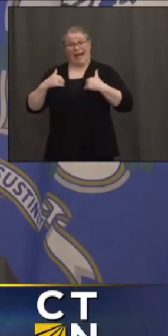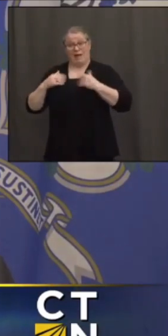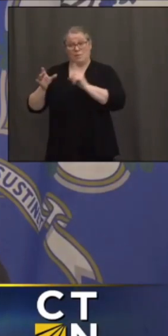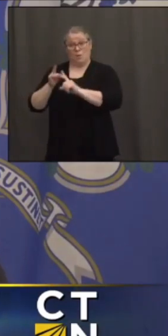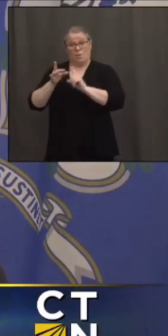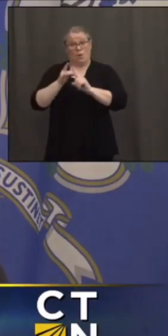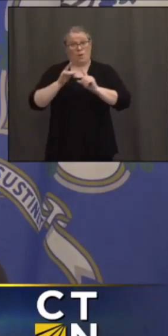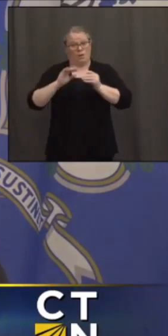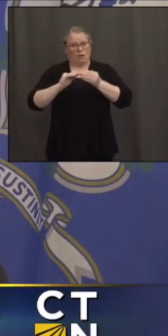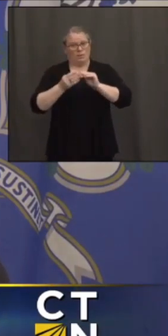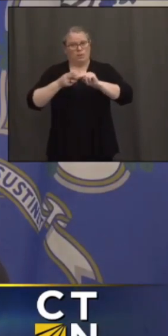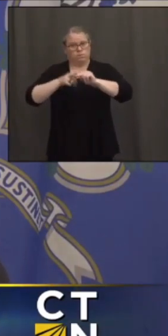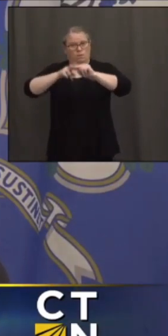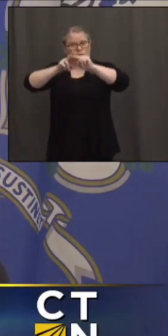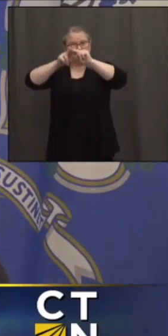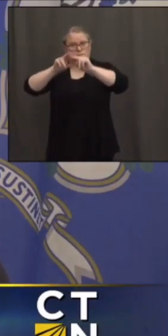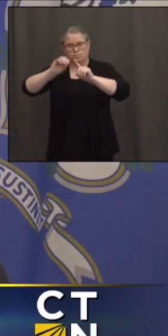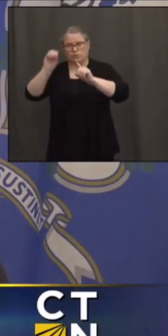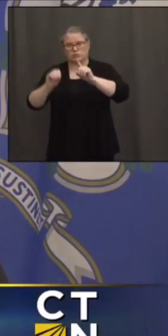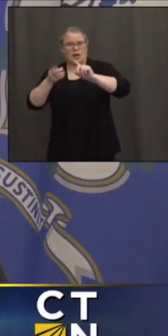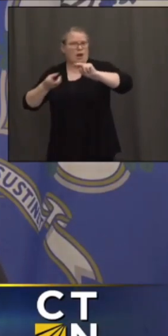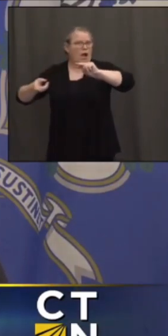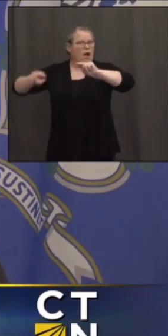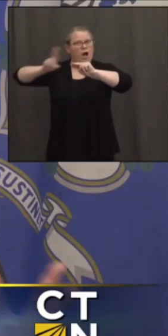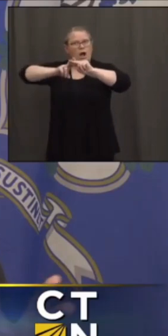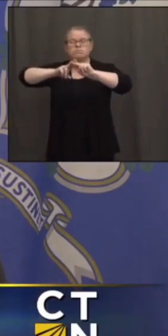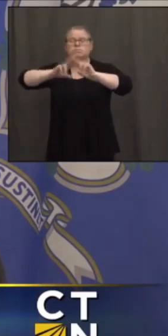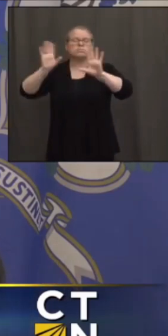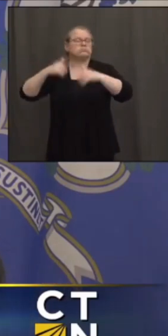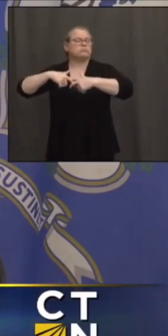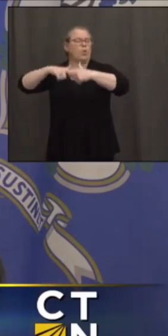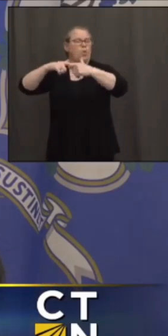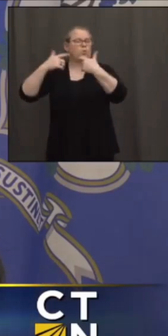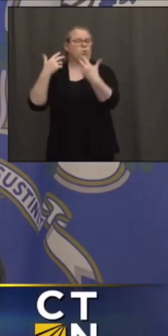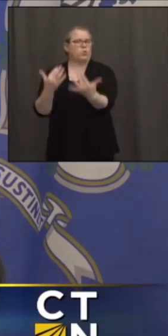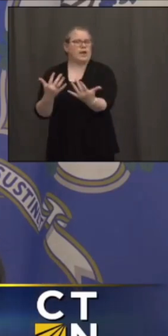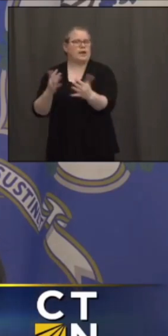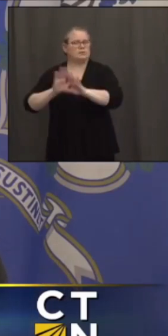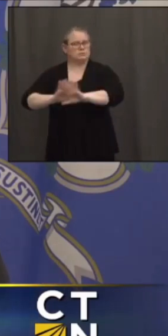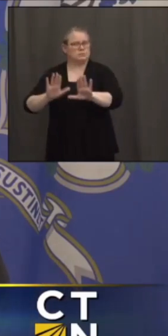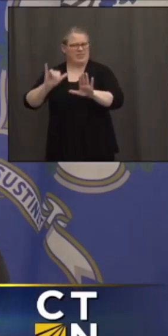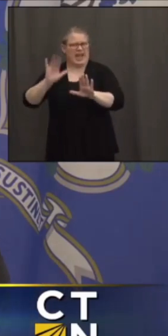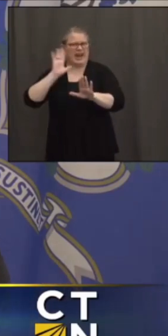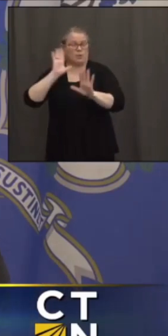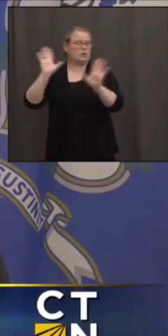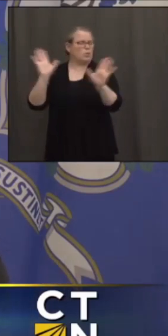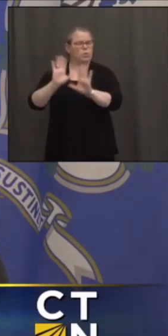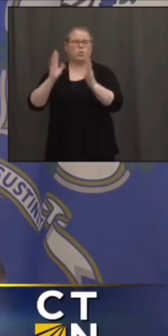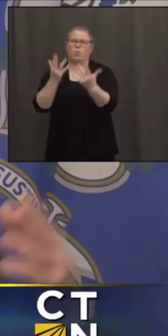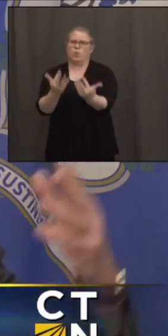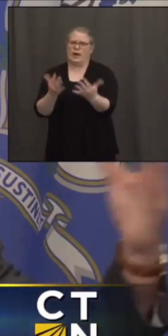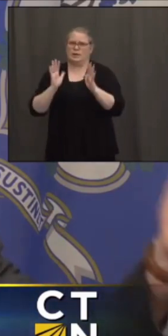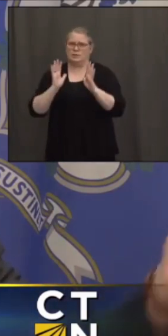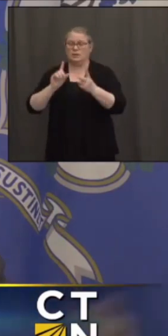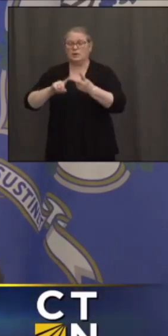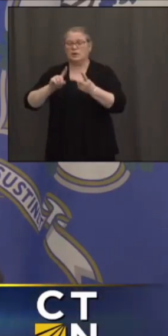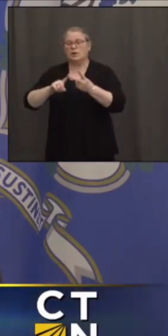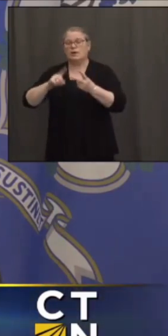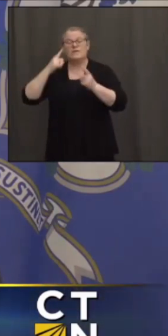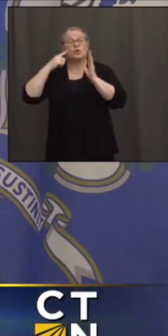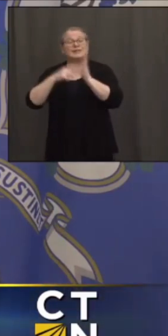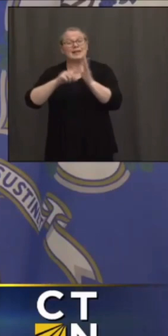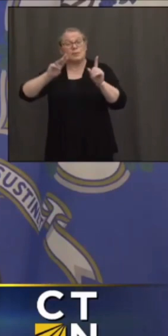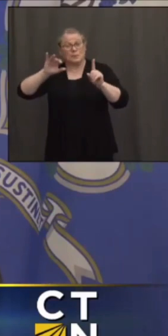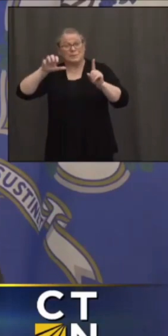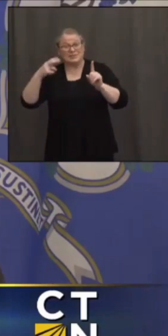see that reflected in hospitalizations. That would give me pause. If I saw something like Michigan or something